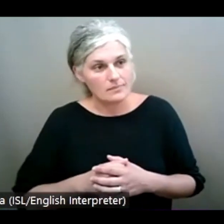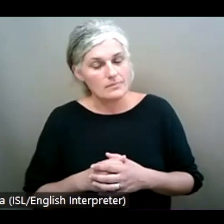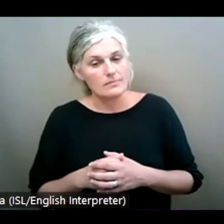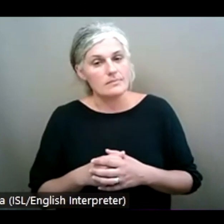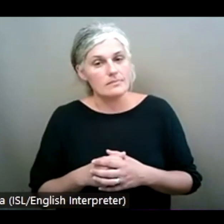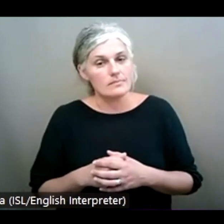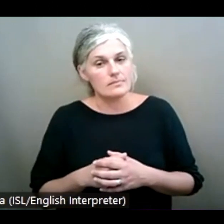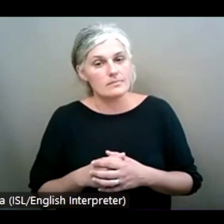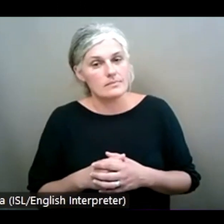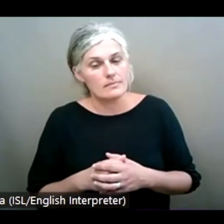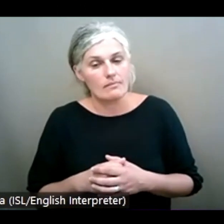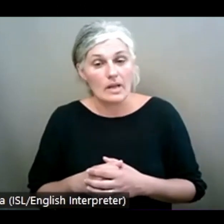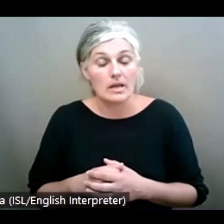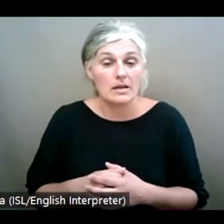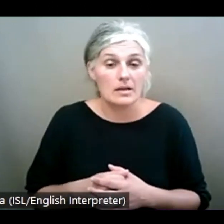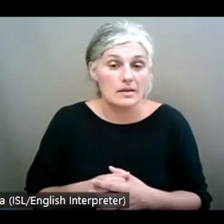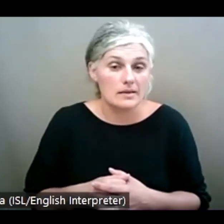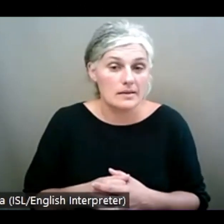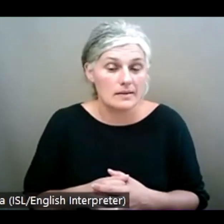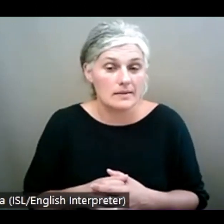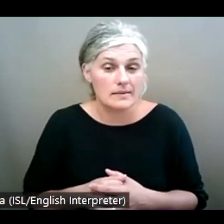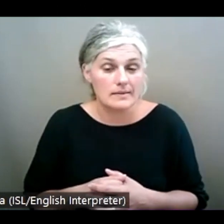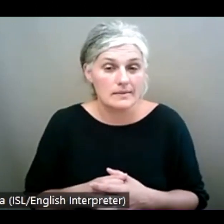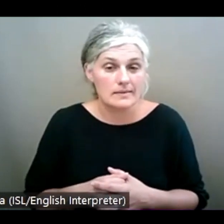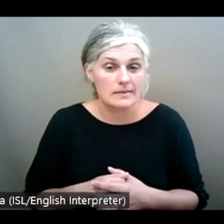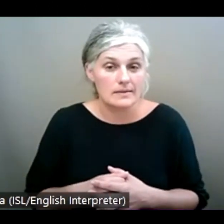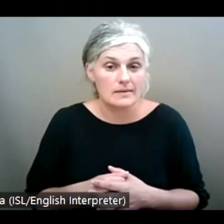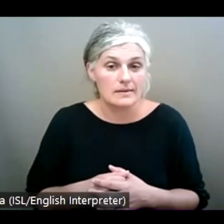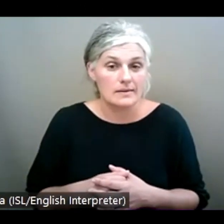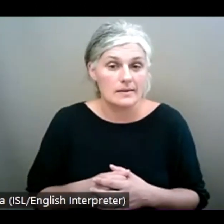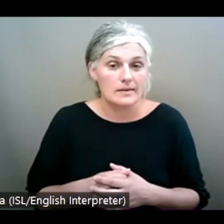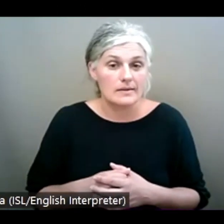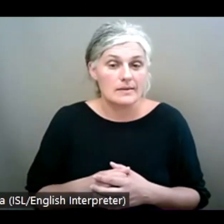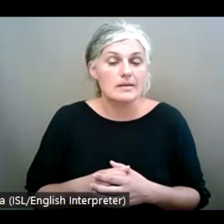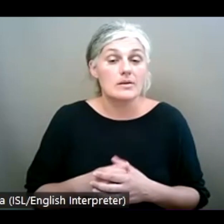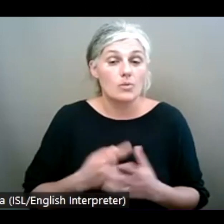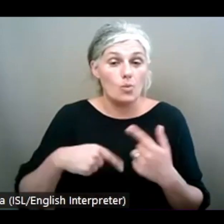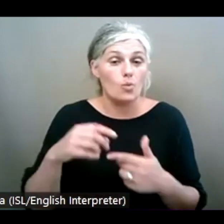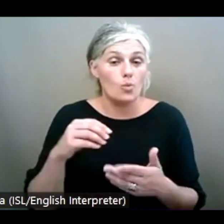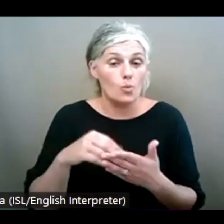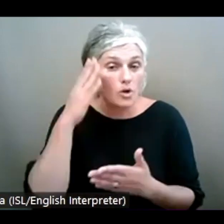we all know here, and I say quite a few audience know that the social model